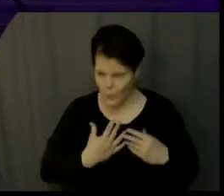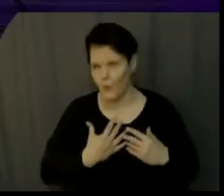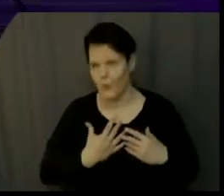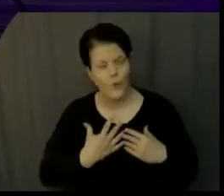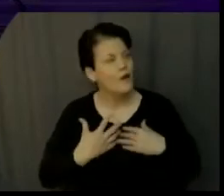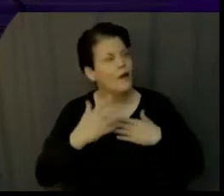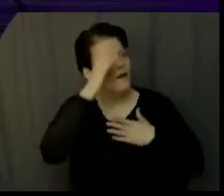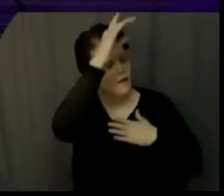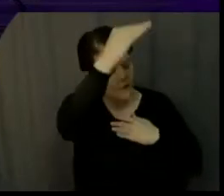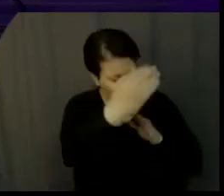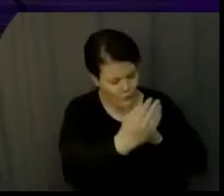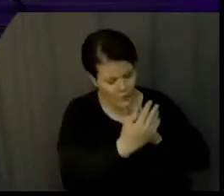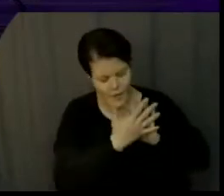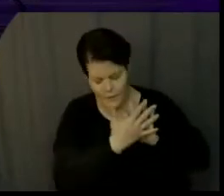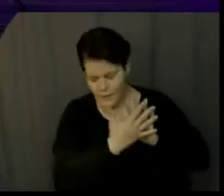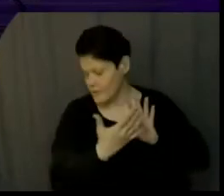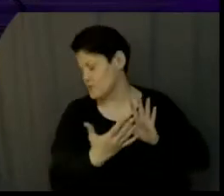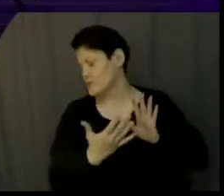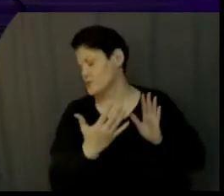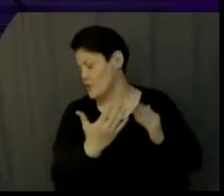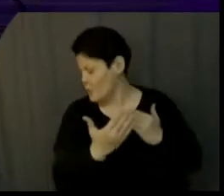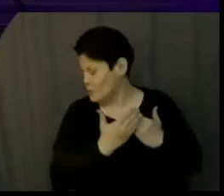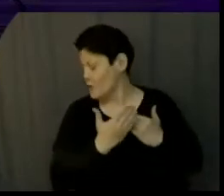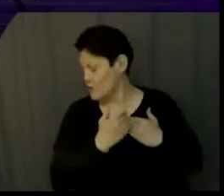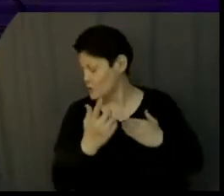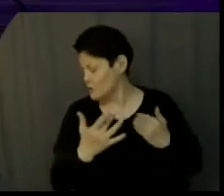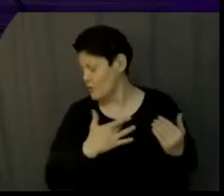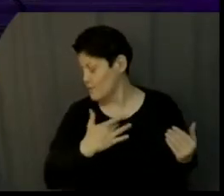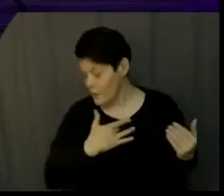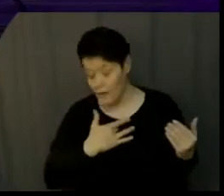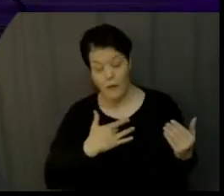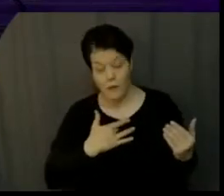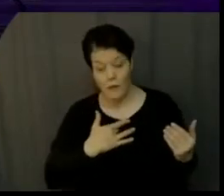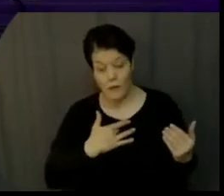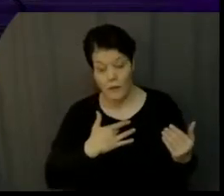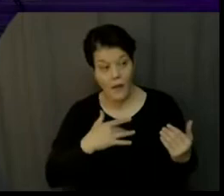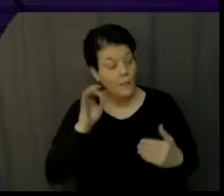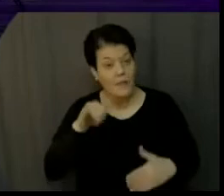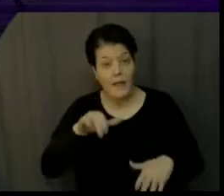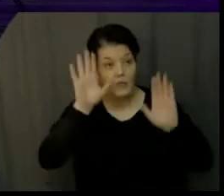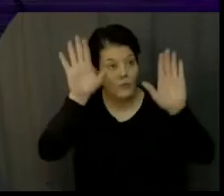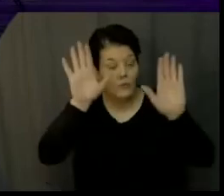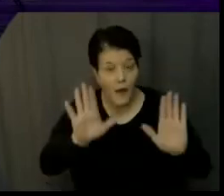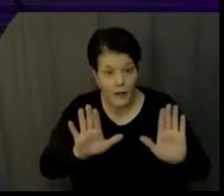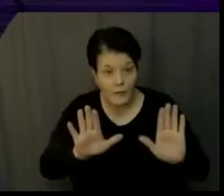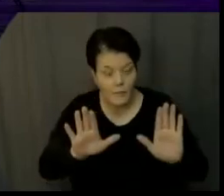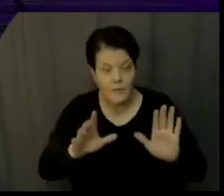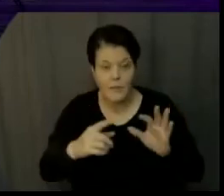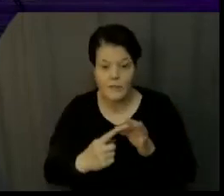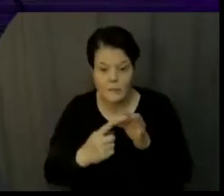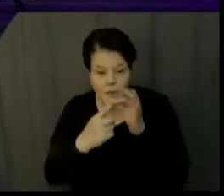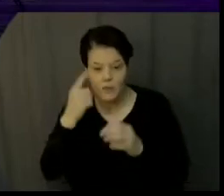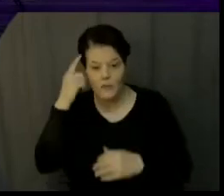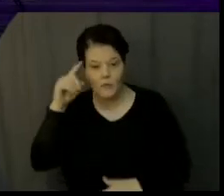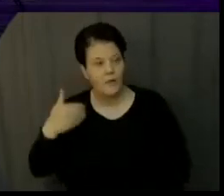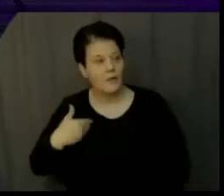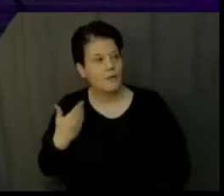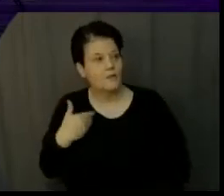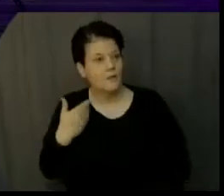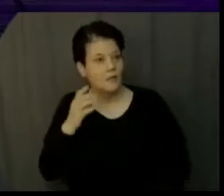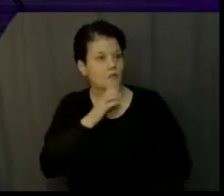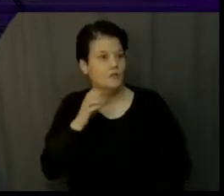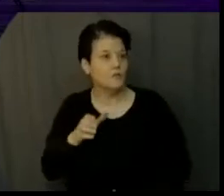You feel like you're in the presence of God. And these moments are great, especially for baby Christians. If you're